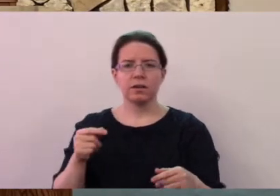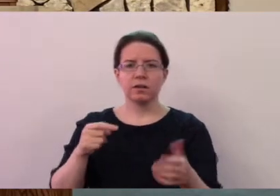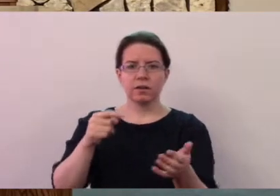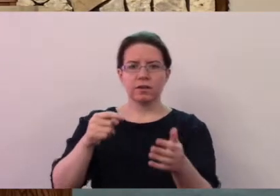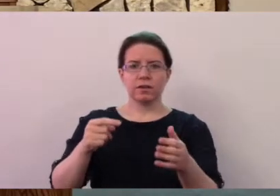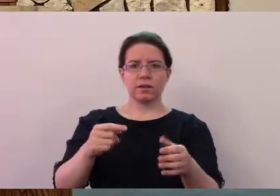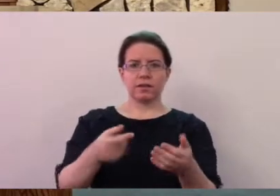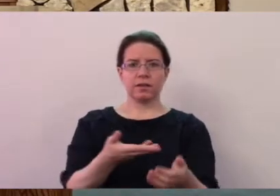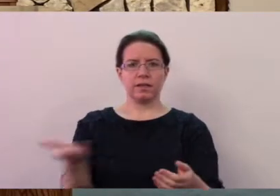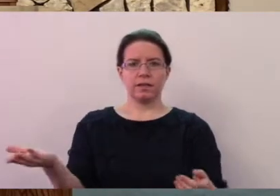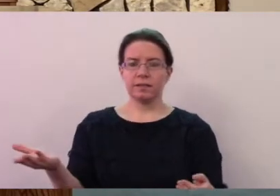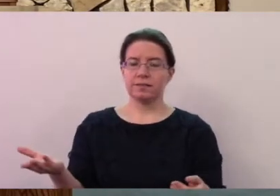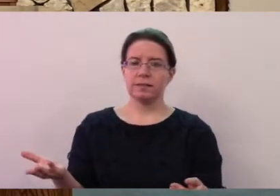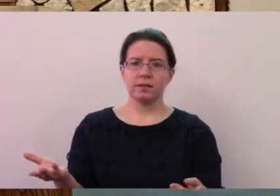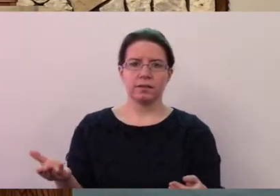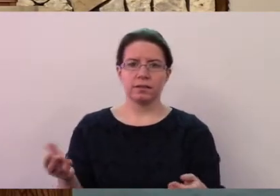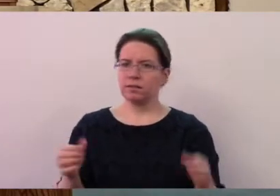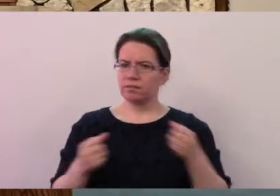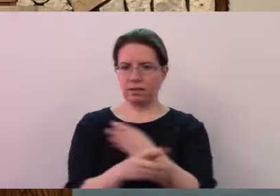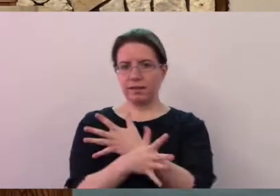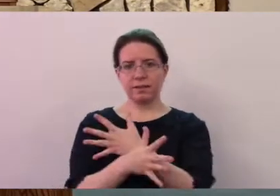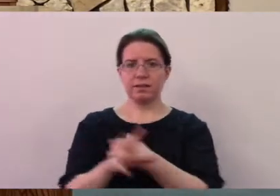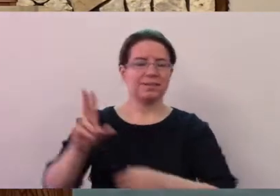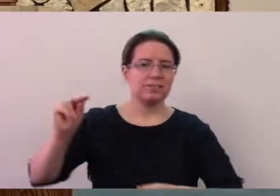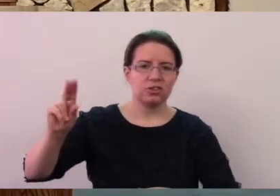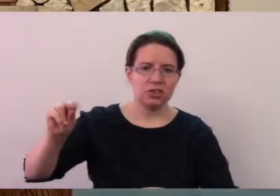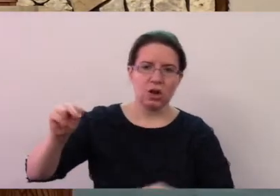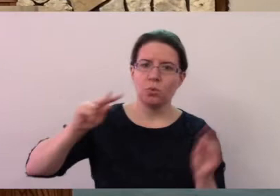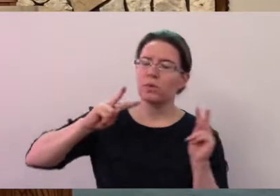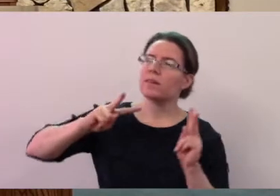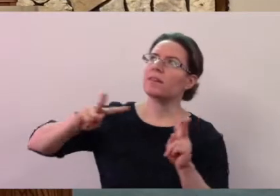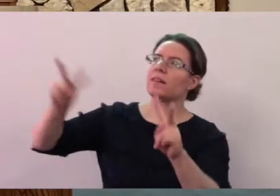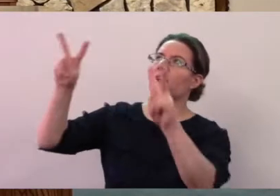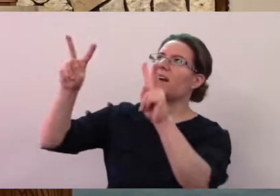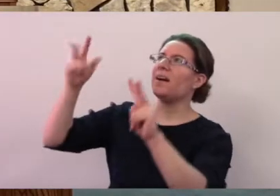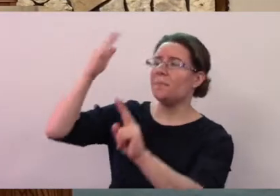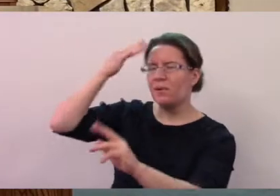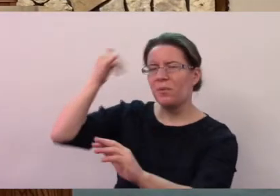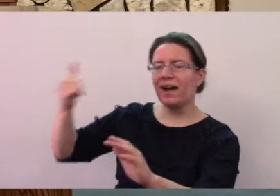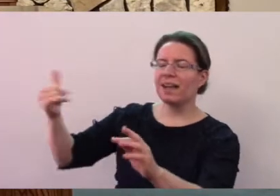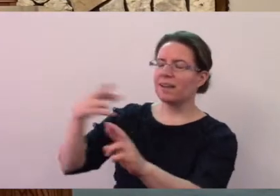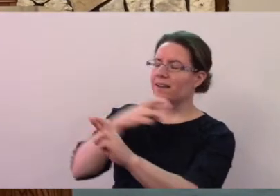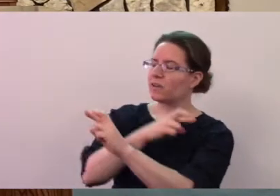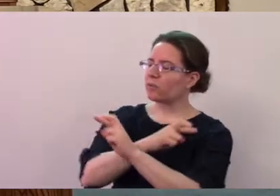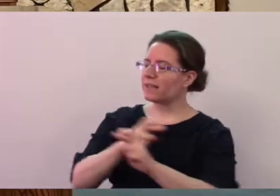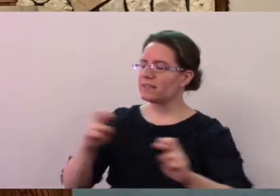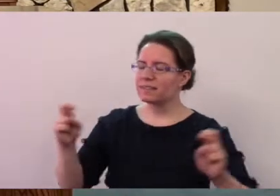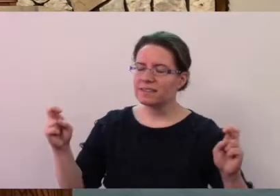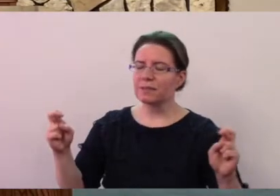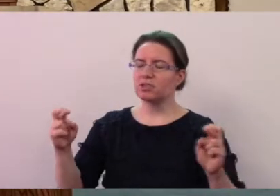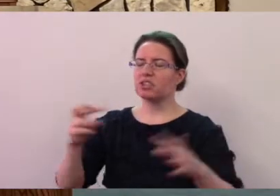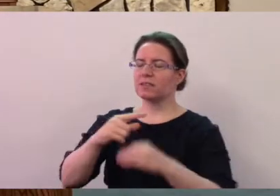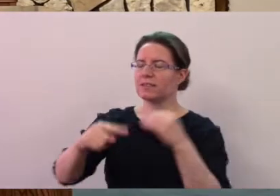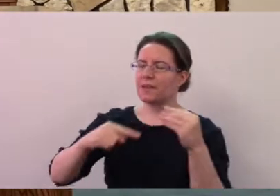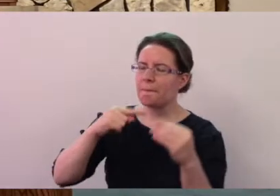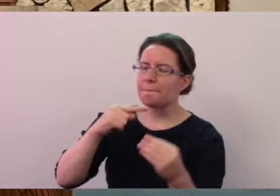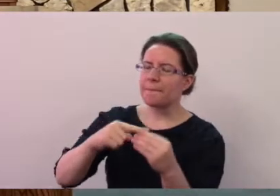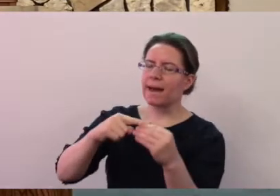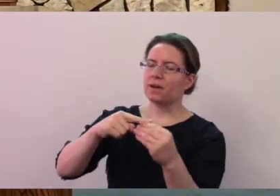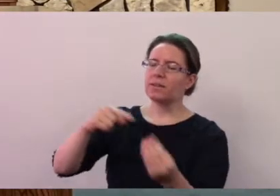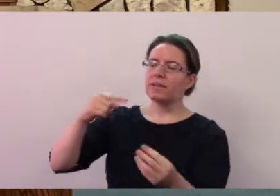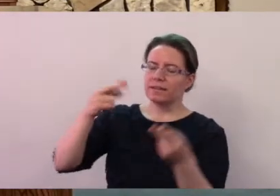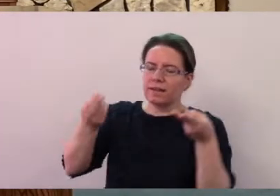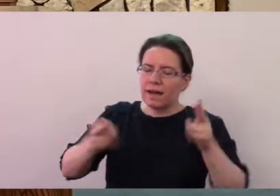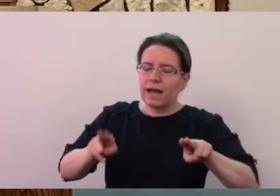up. Look up. Lift up your heads, for your redemption draws nigh. Get up. Straighten